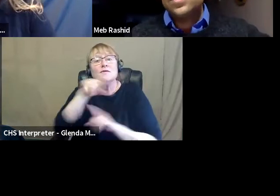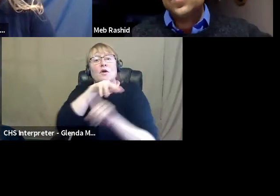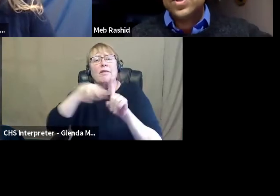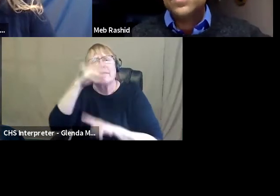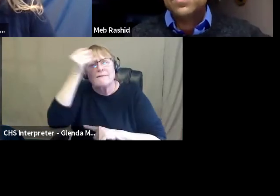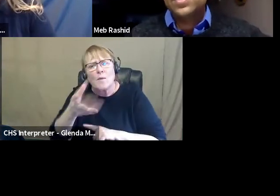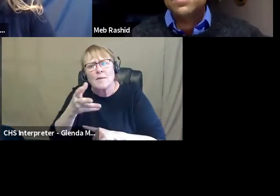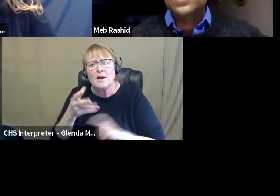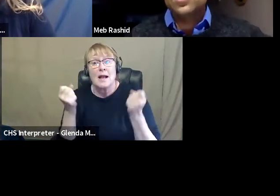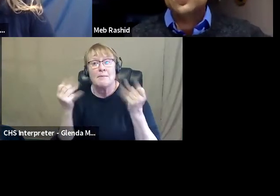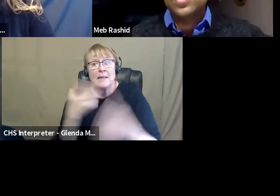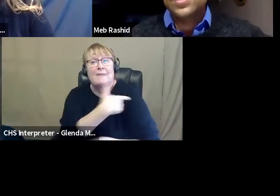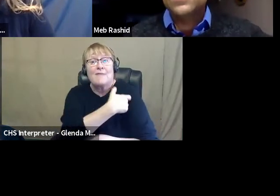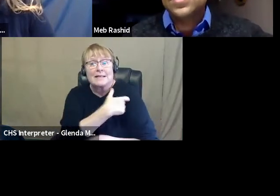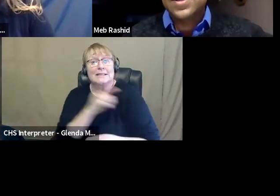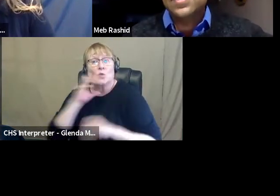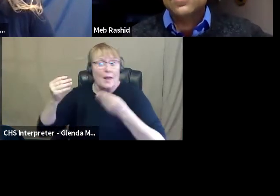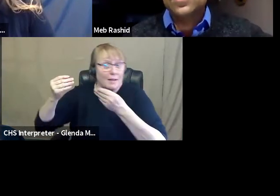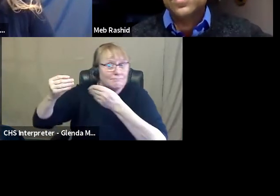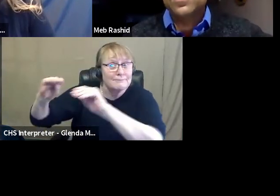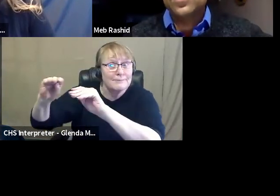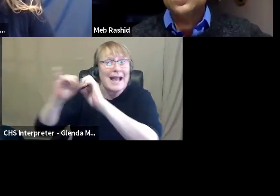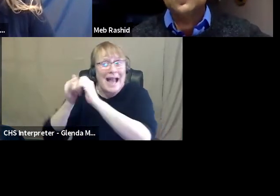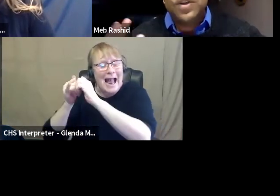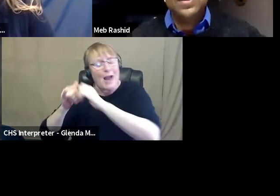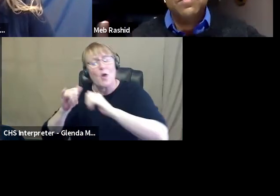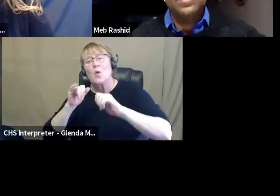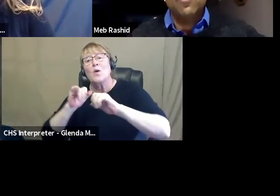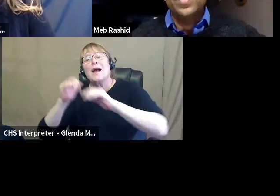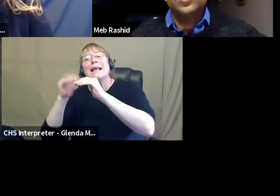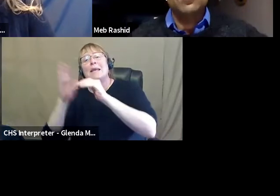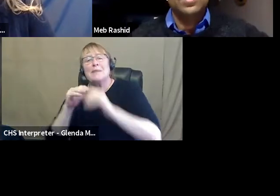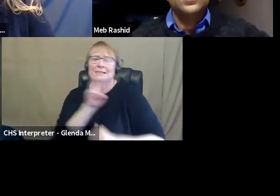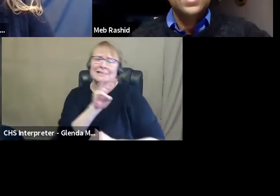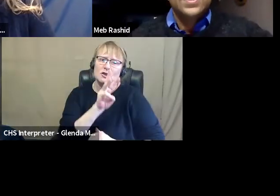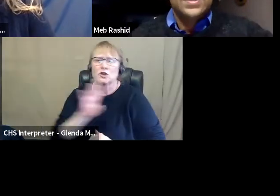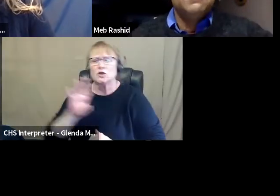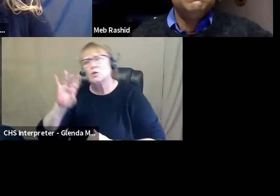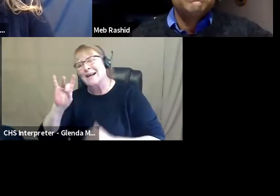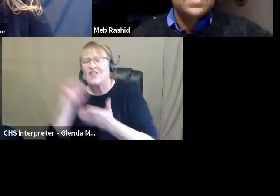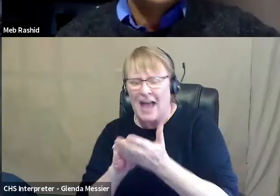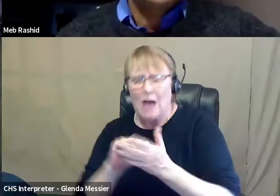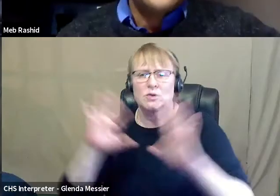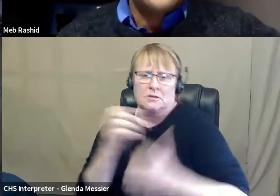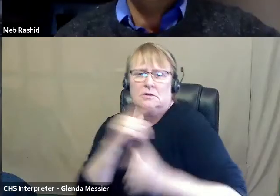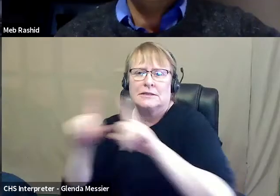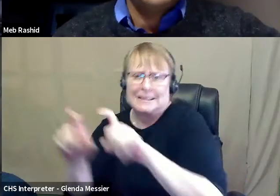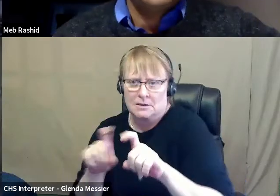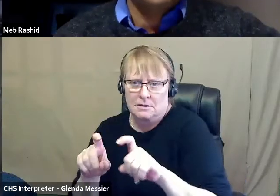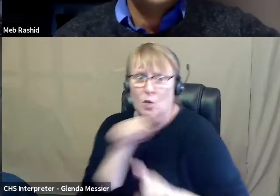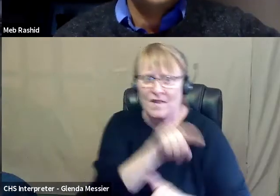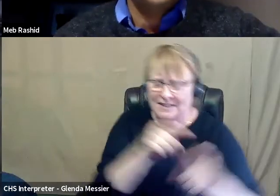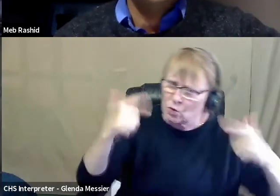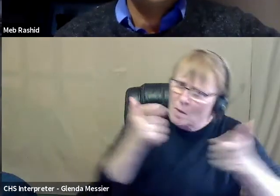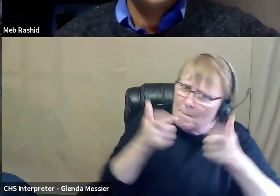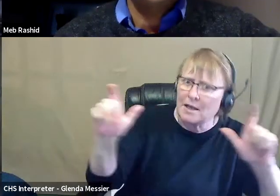many vaccines will come to market based on trials that have 6,000 to 8,000 people. So these are really, really robust trials. Pfizer looked at